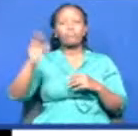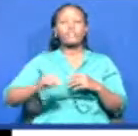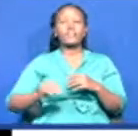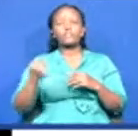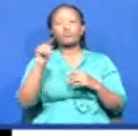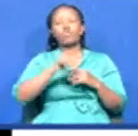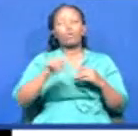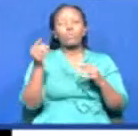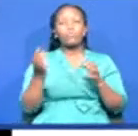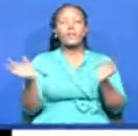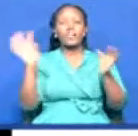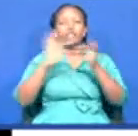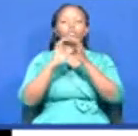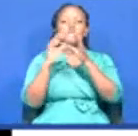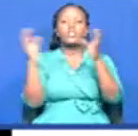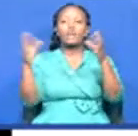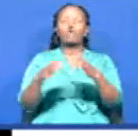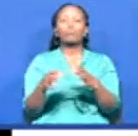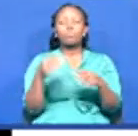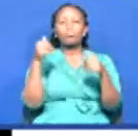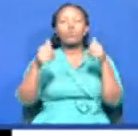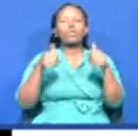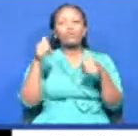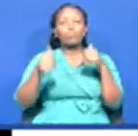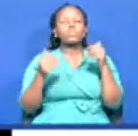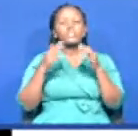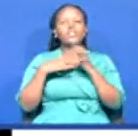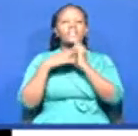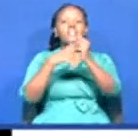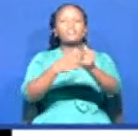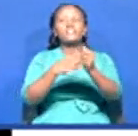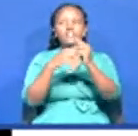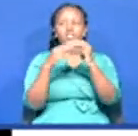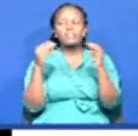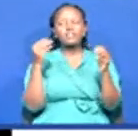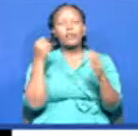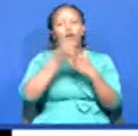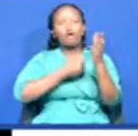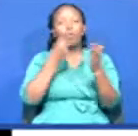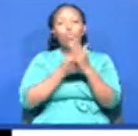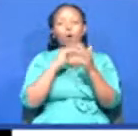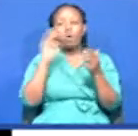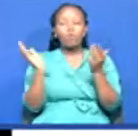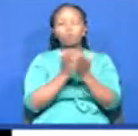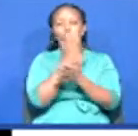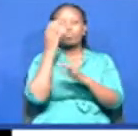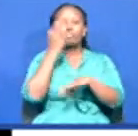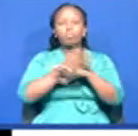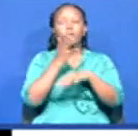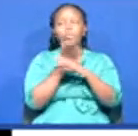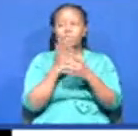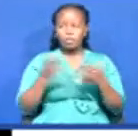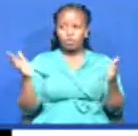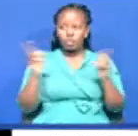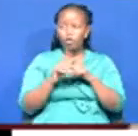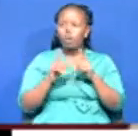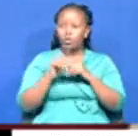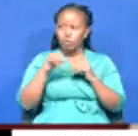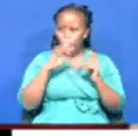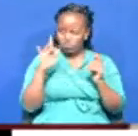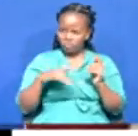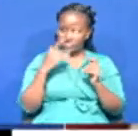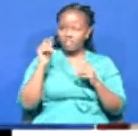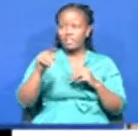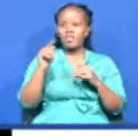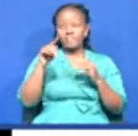team that is currently leading in the war against counterfeit. And we honestly feel this is the best direction for the